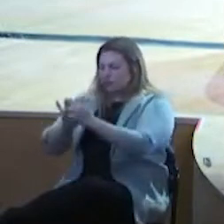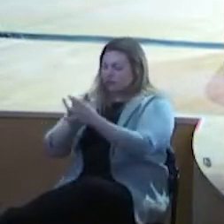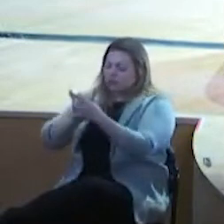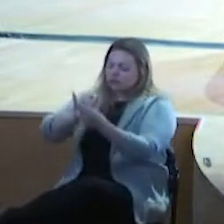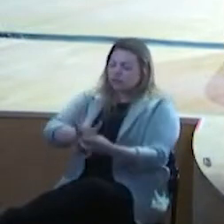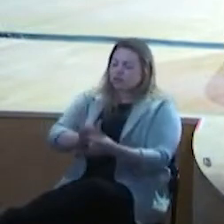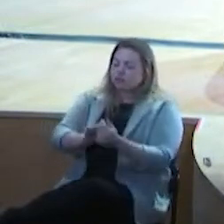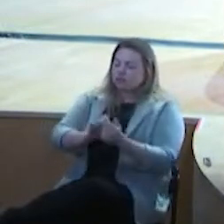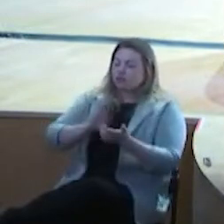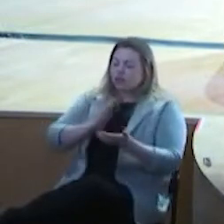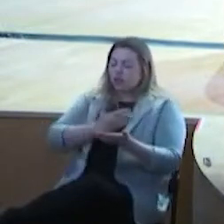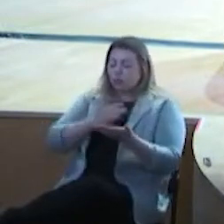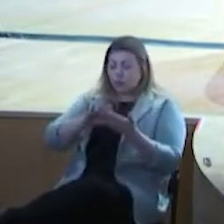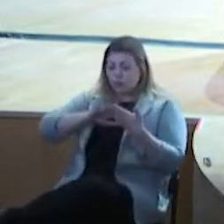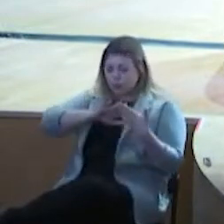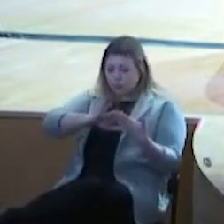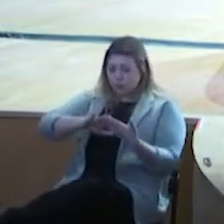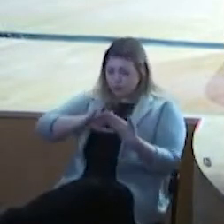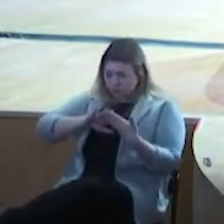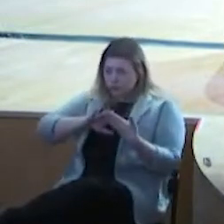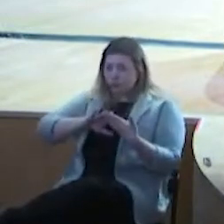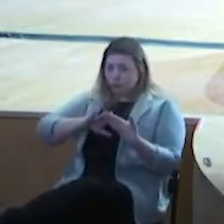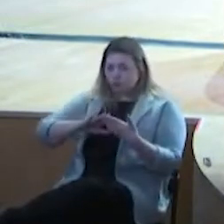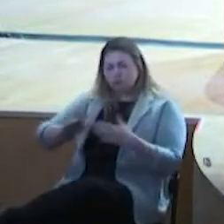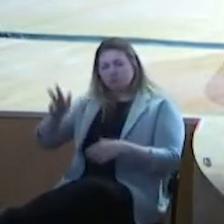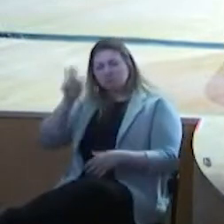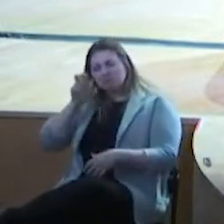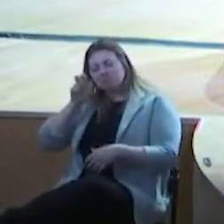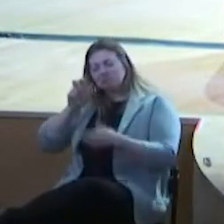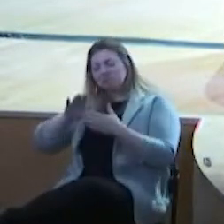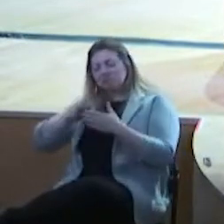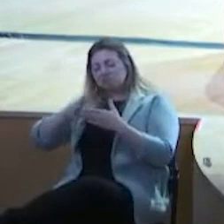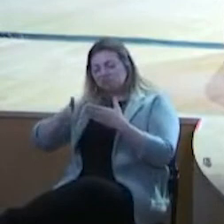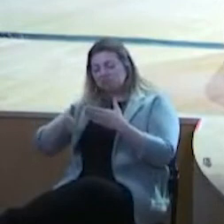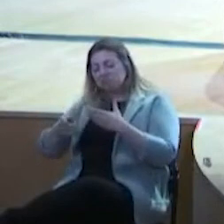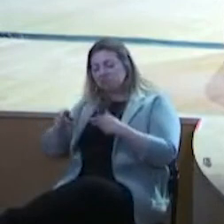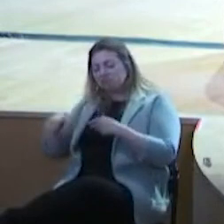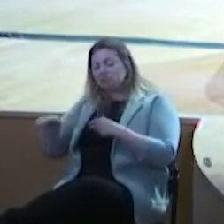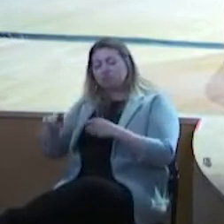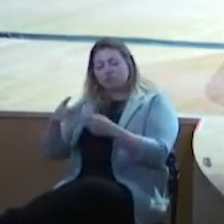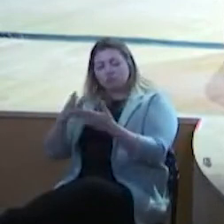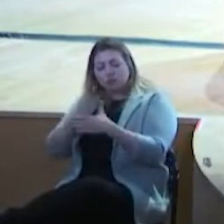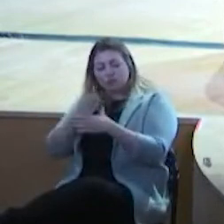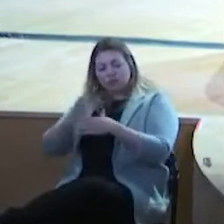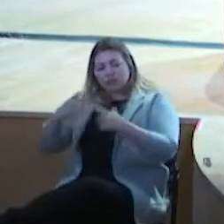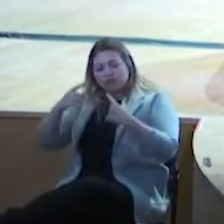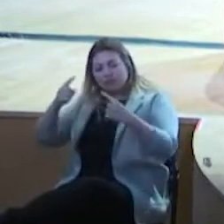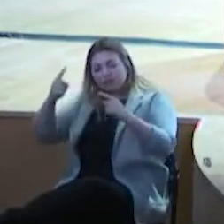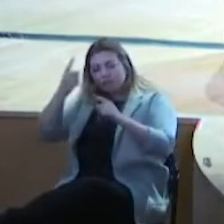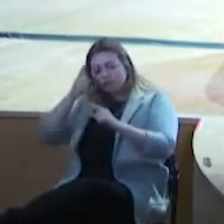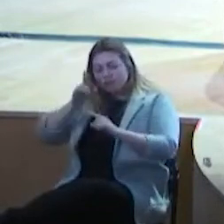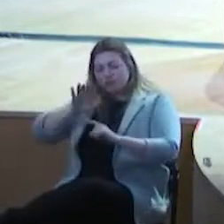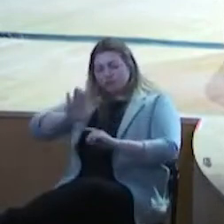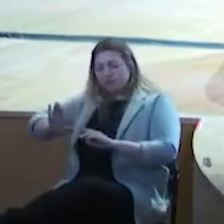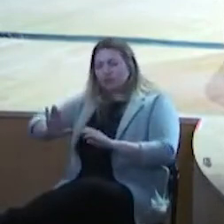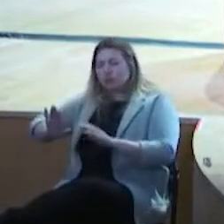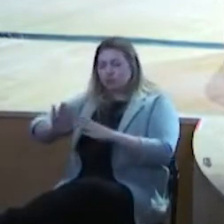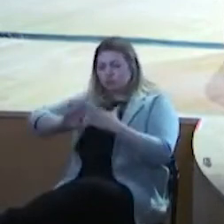communities. And listening to my colleague share about the announcements to his community,